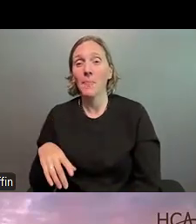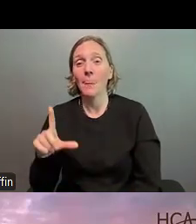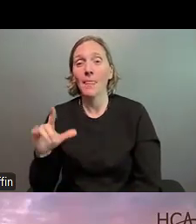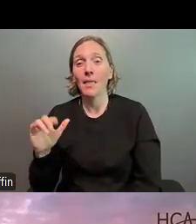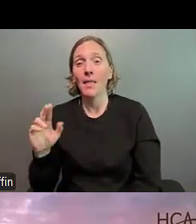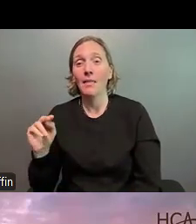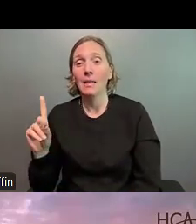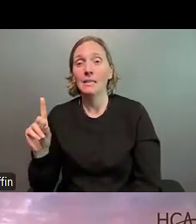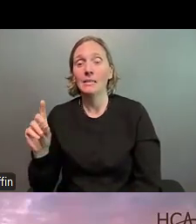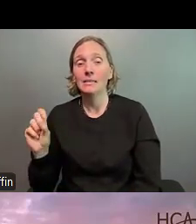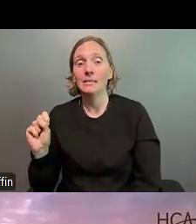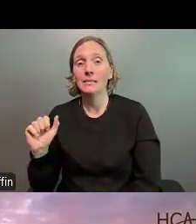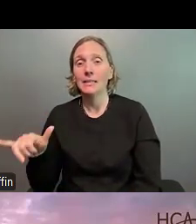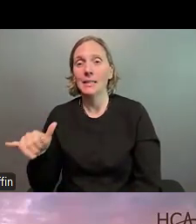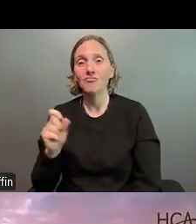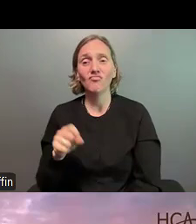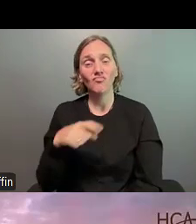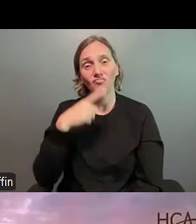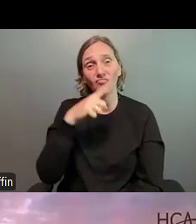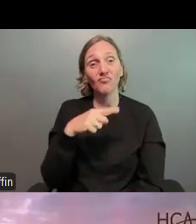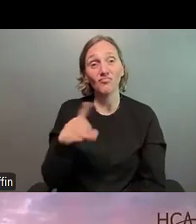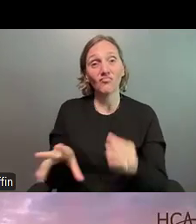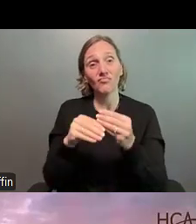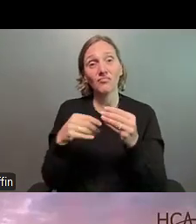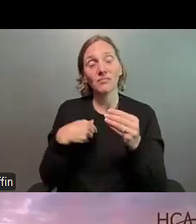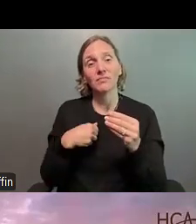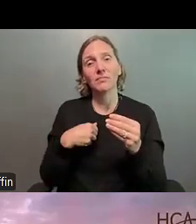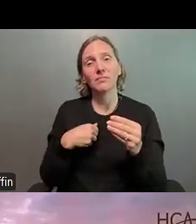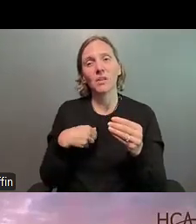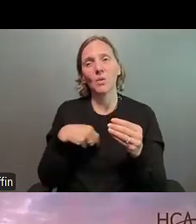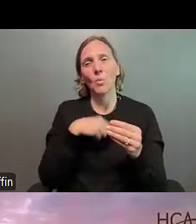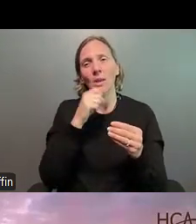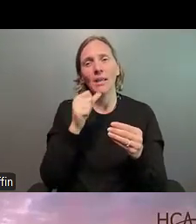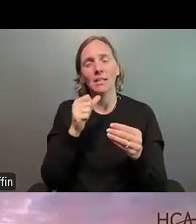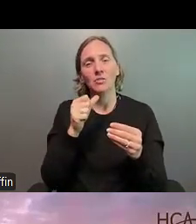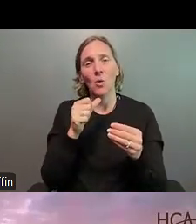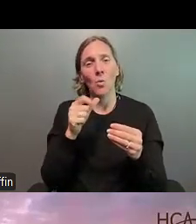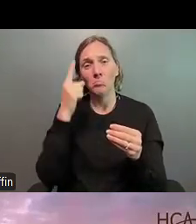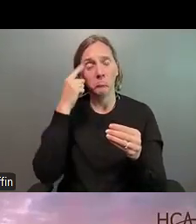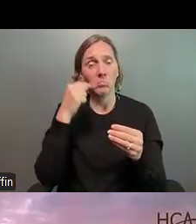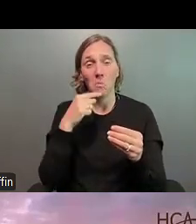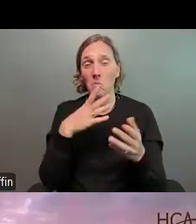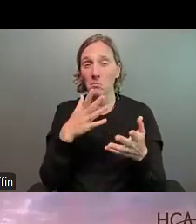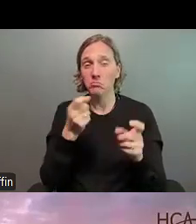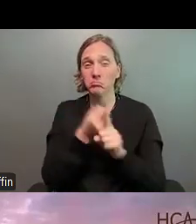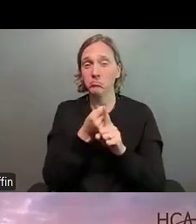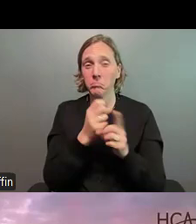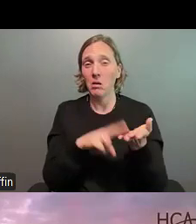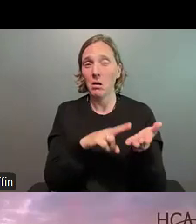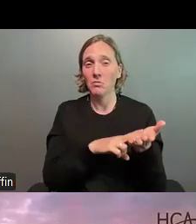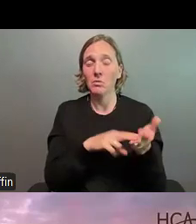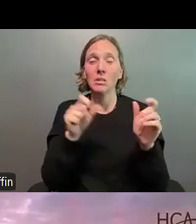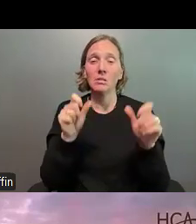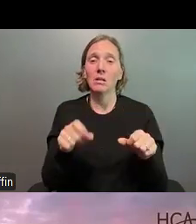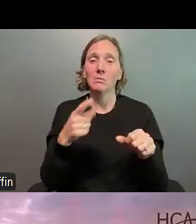Yeah, I can echo what Audrey said. We don't anticipate touching contracts, but there, maybe some